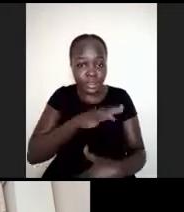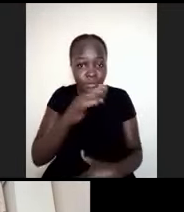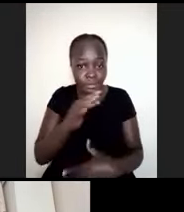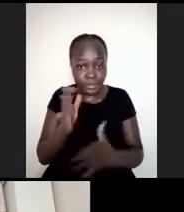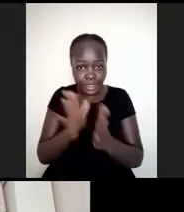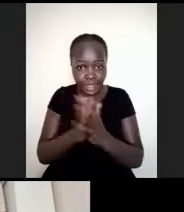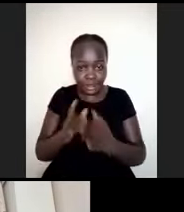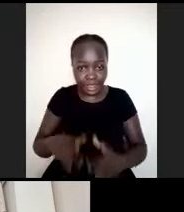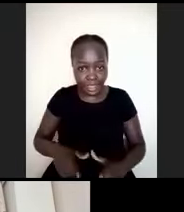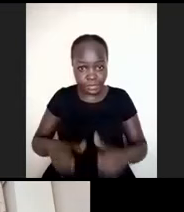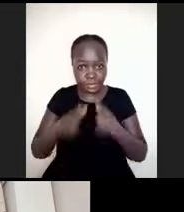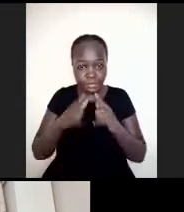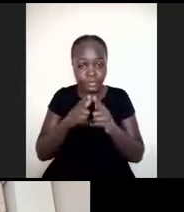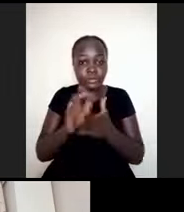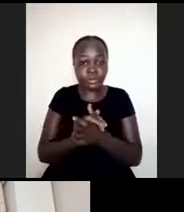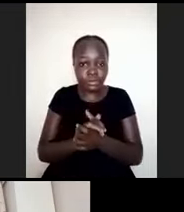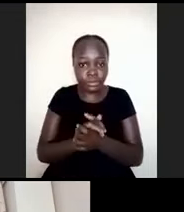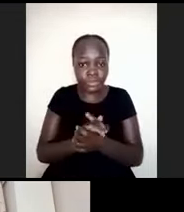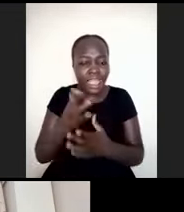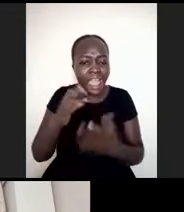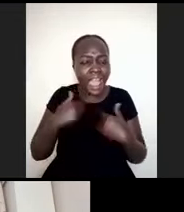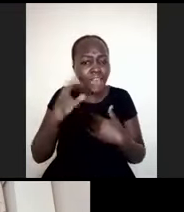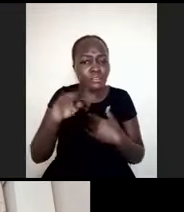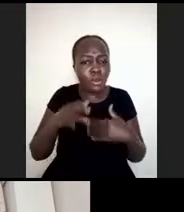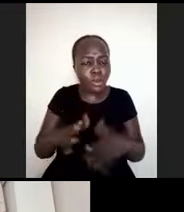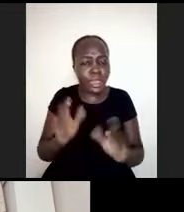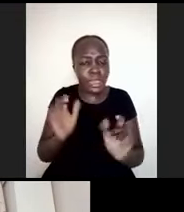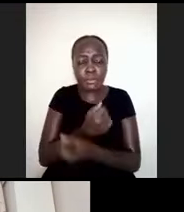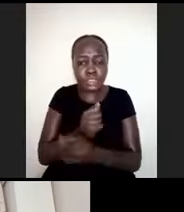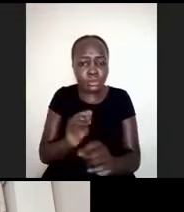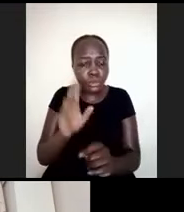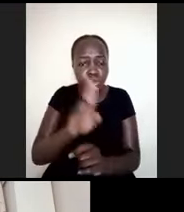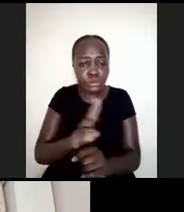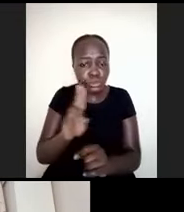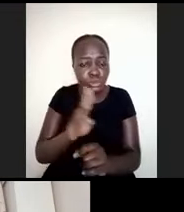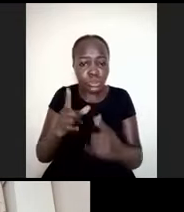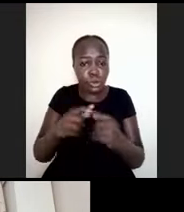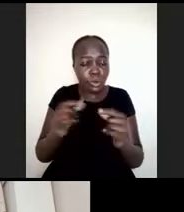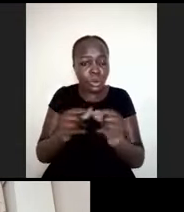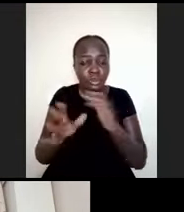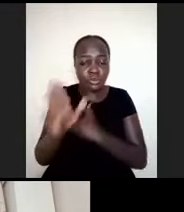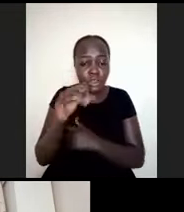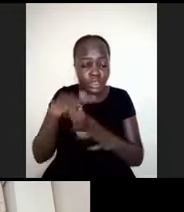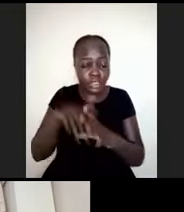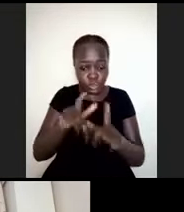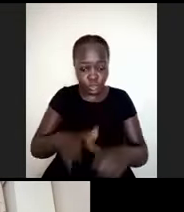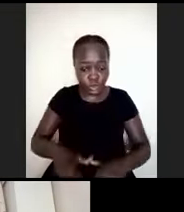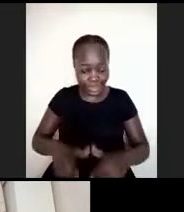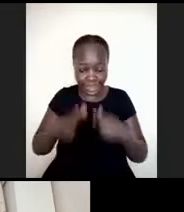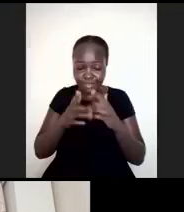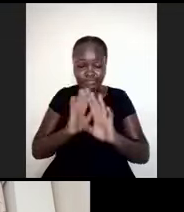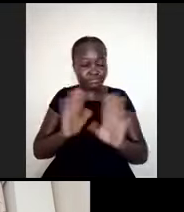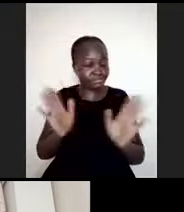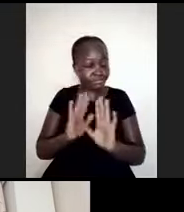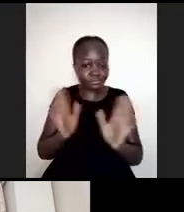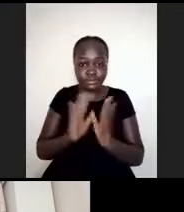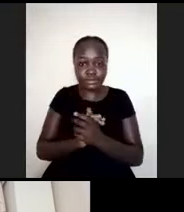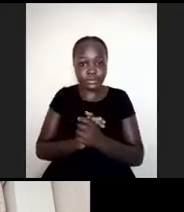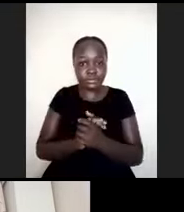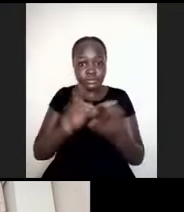There is no way you cannot apply the word of God in your life and you're not set free. Yeah.